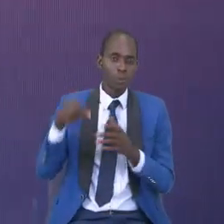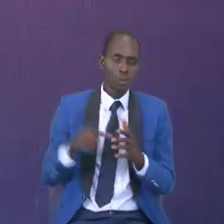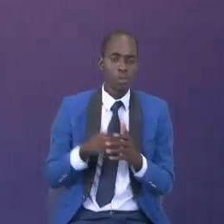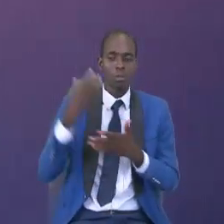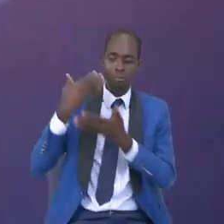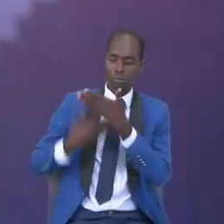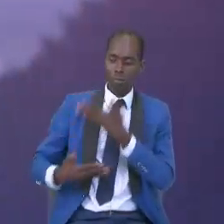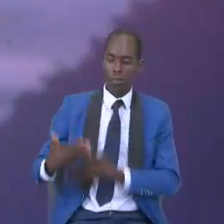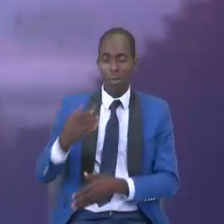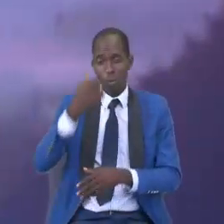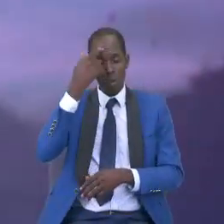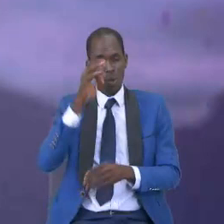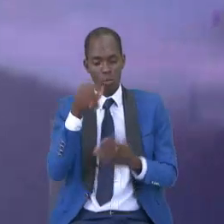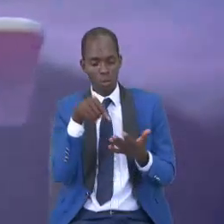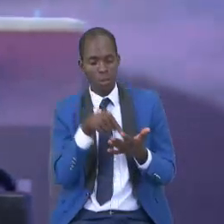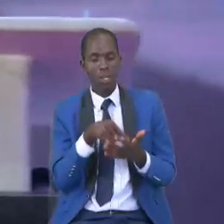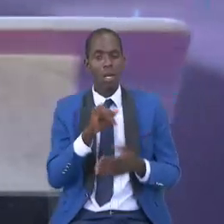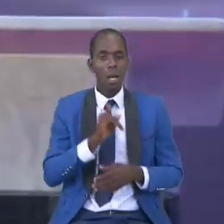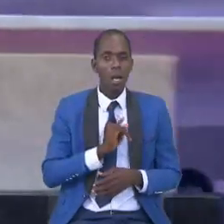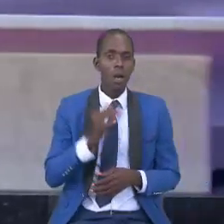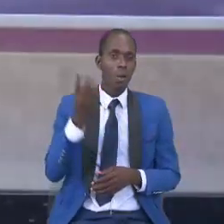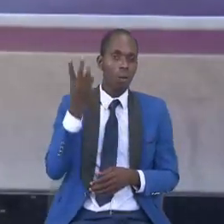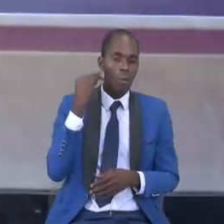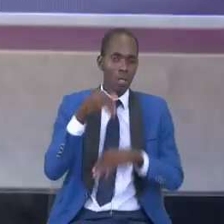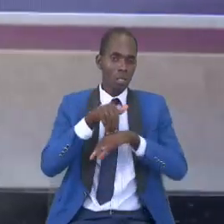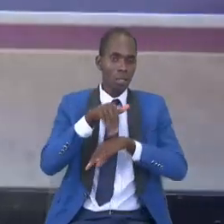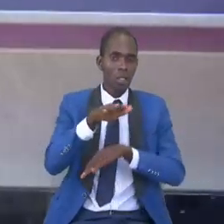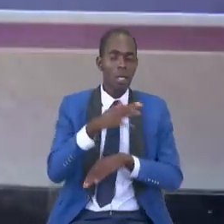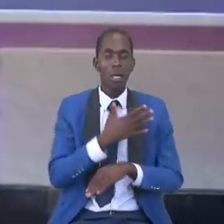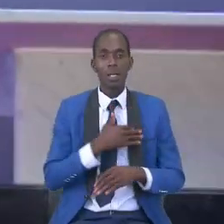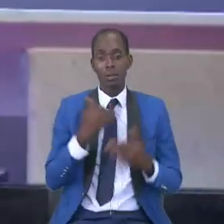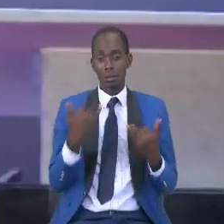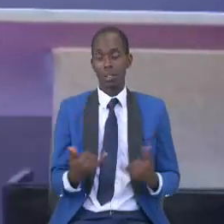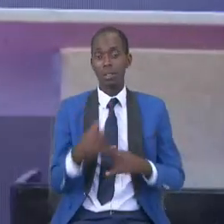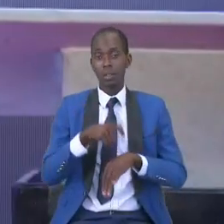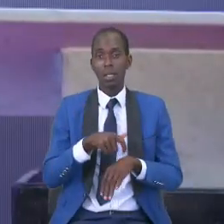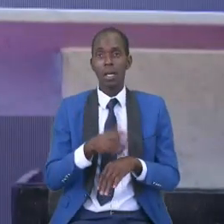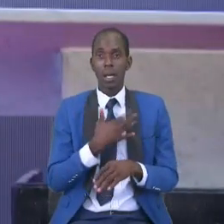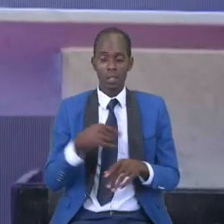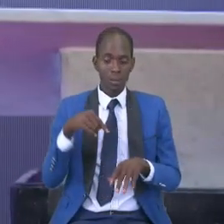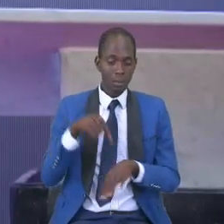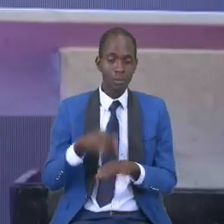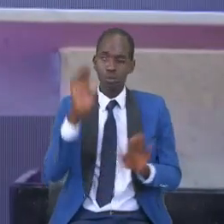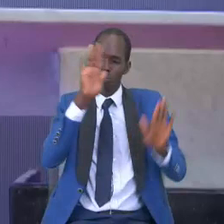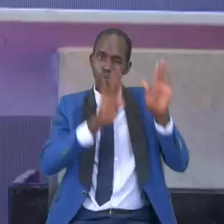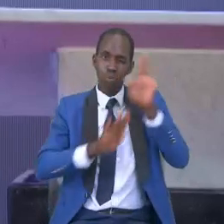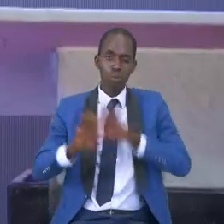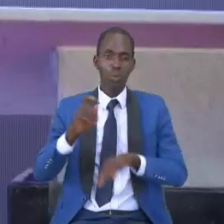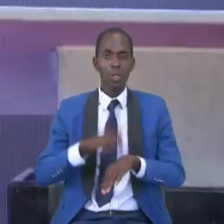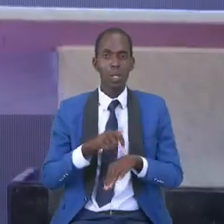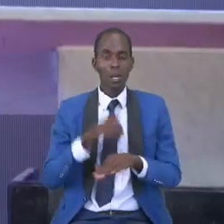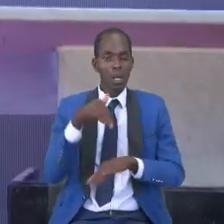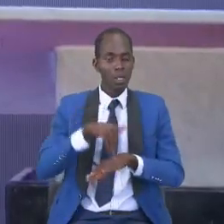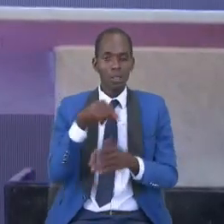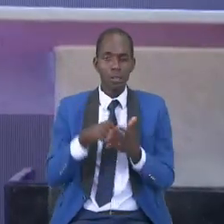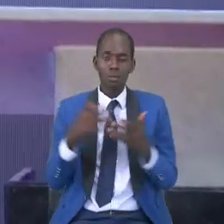generation. Because of this, I was sent at this time, at this perilous time, at this troublous